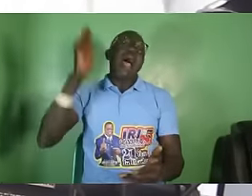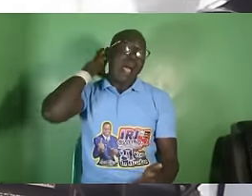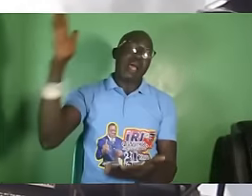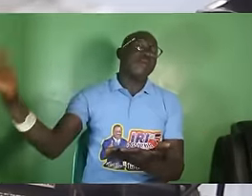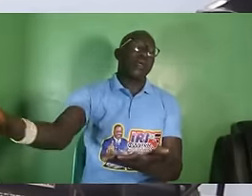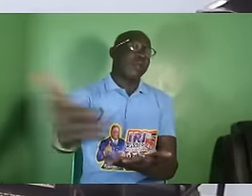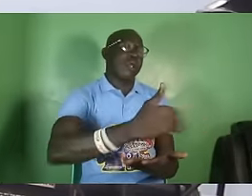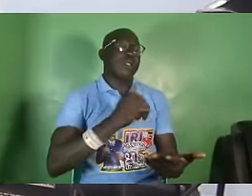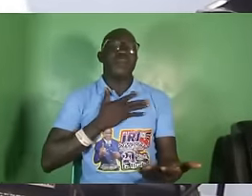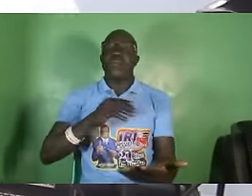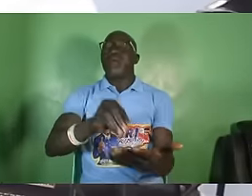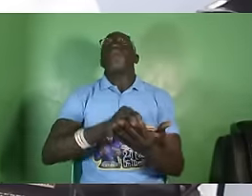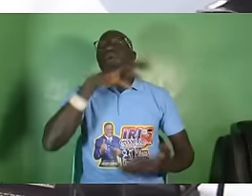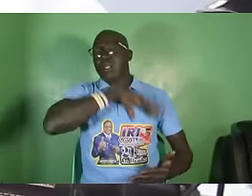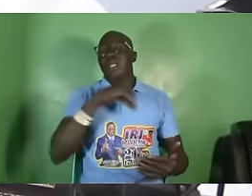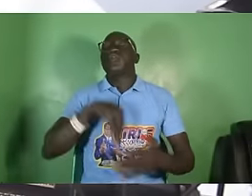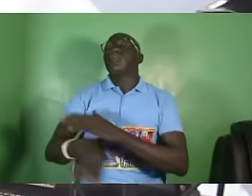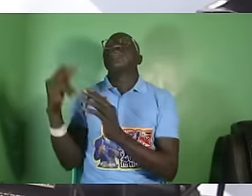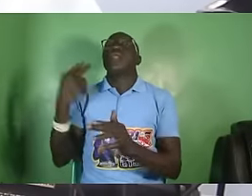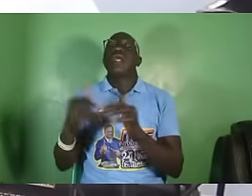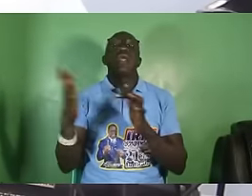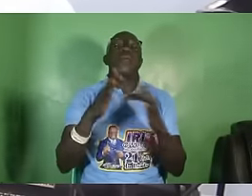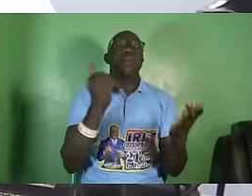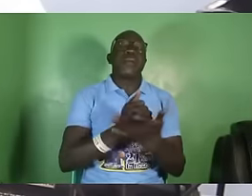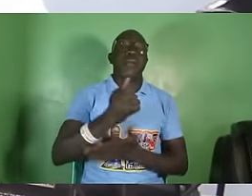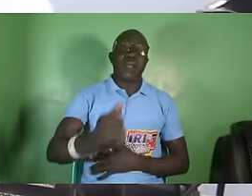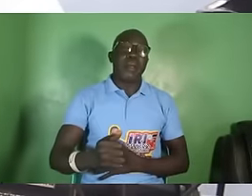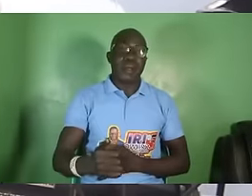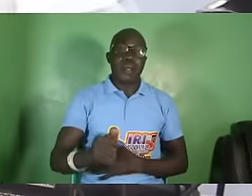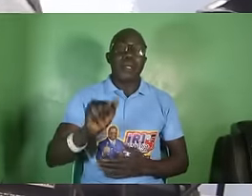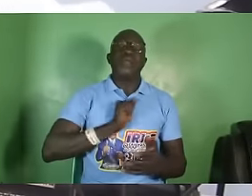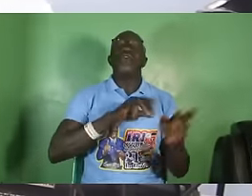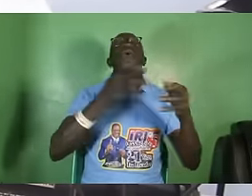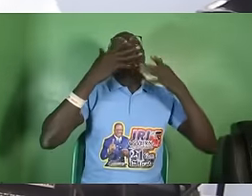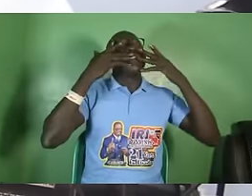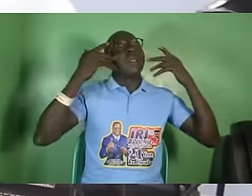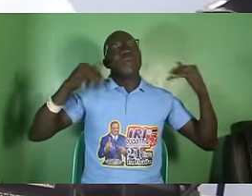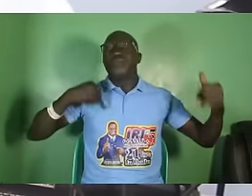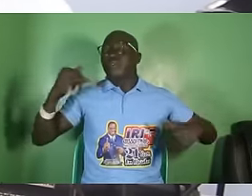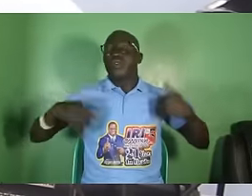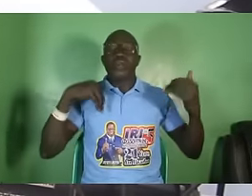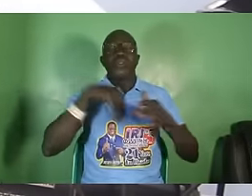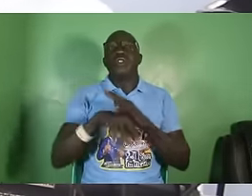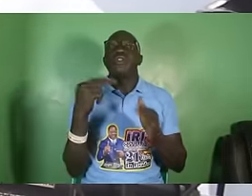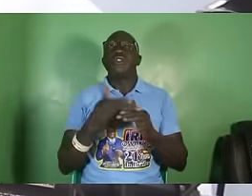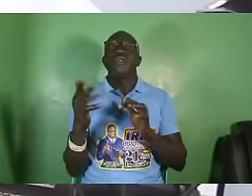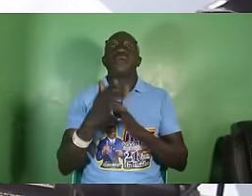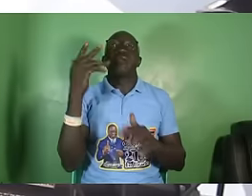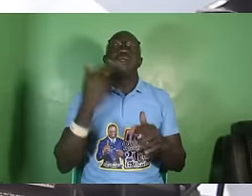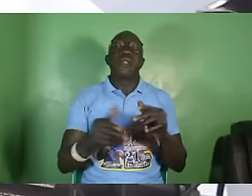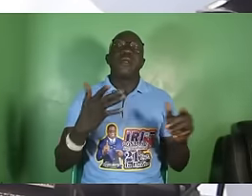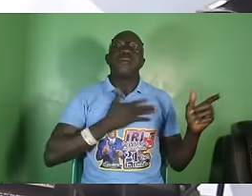mi. Mo gbe to mi. In the name of Jesus. Amen. Amen. Amen. Oluwa